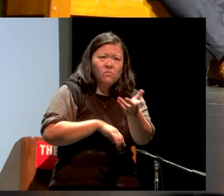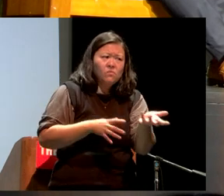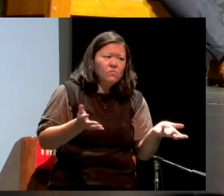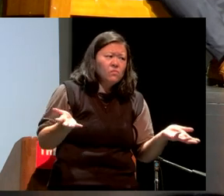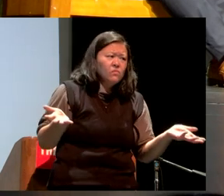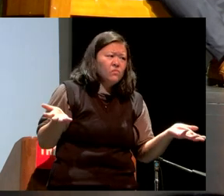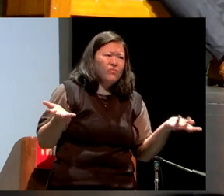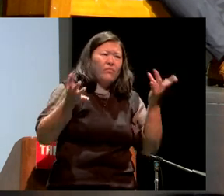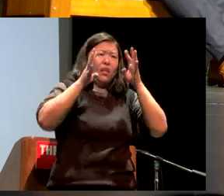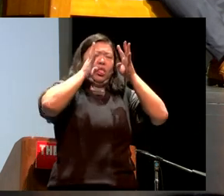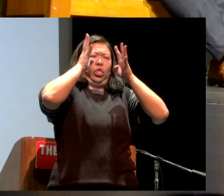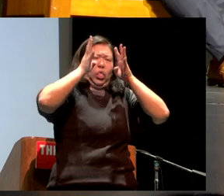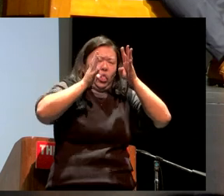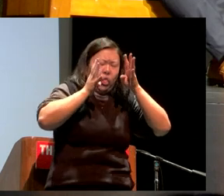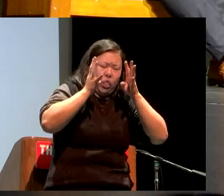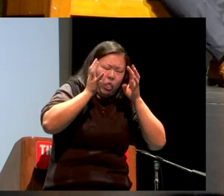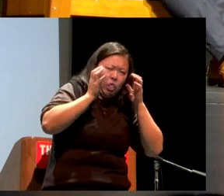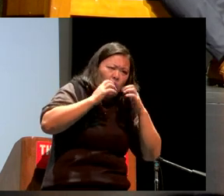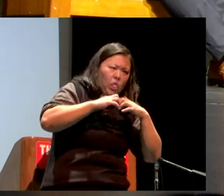last?